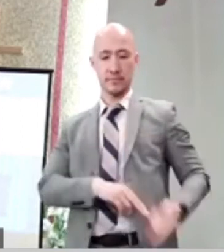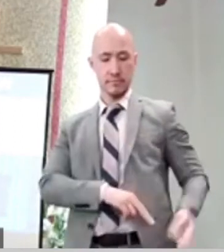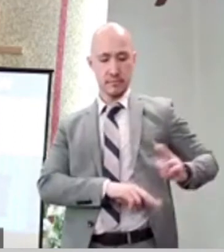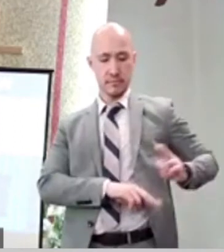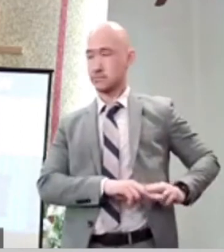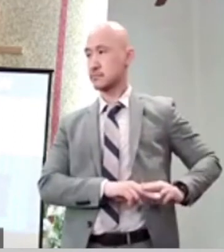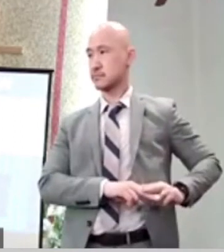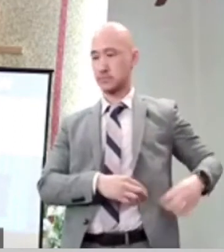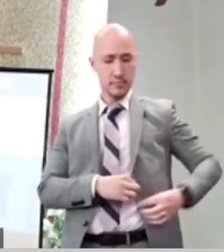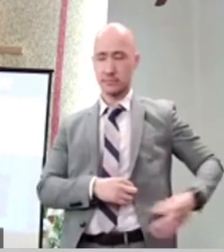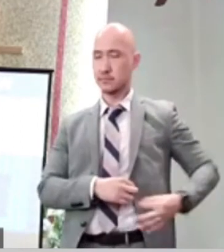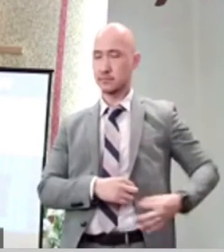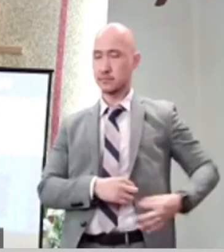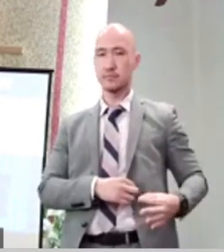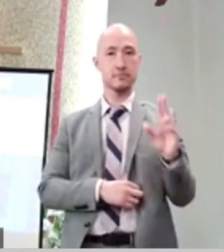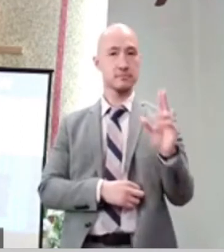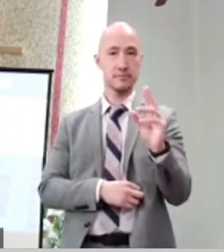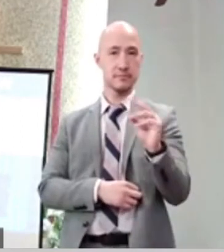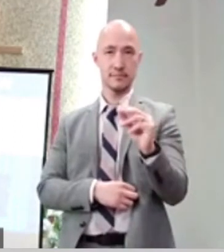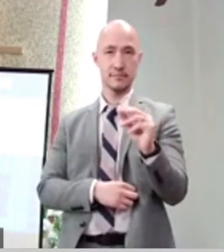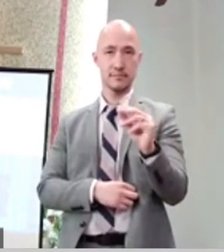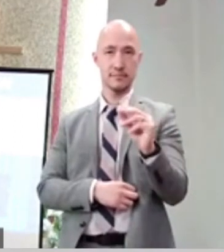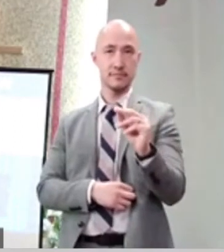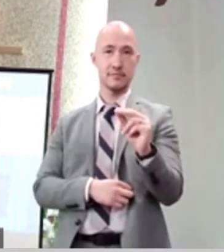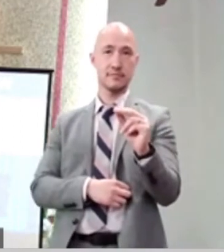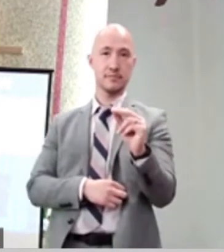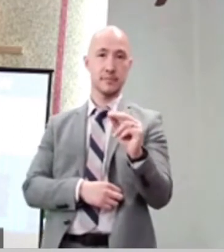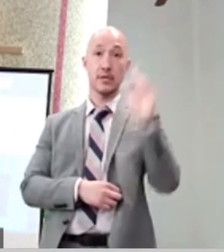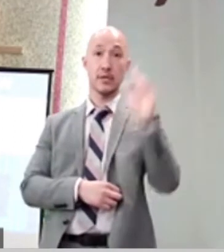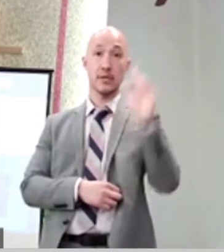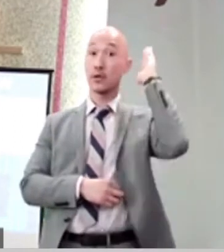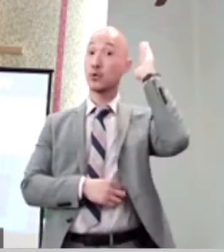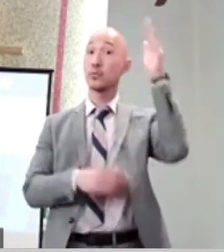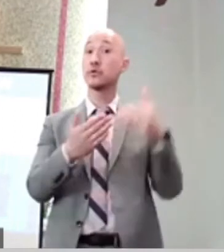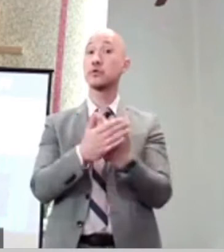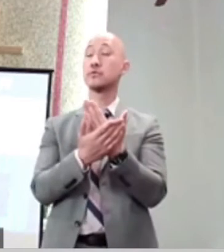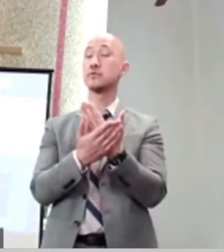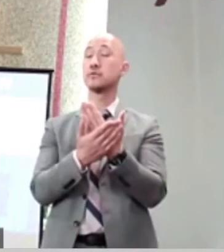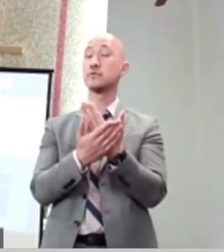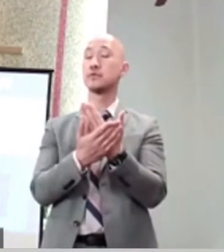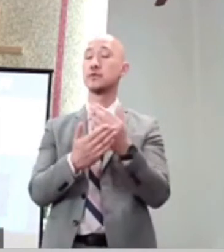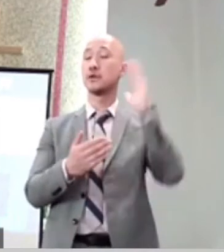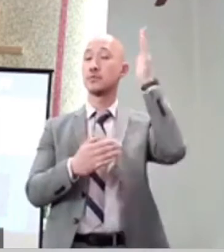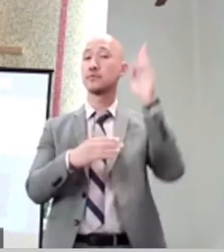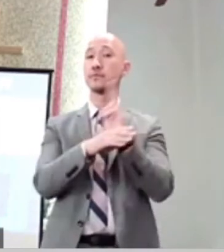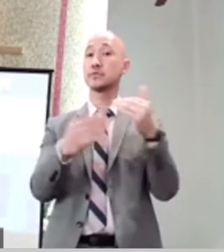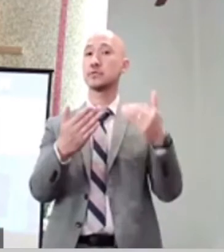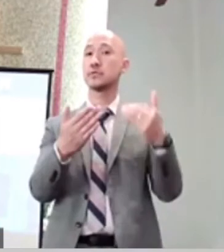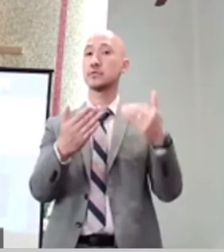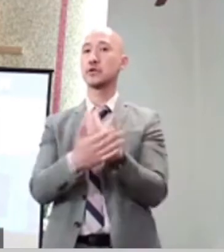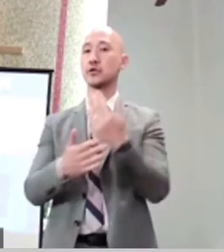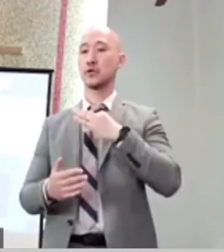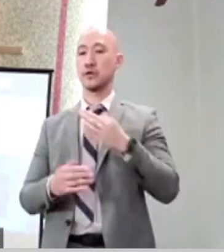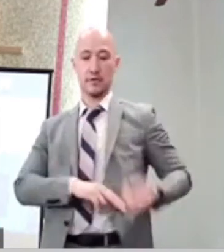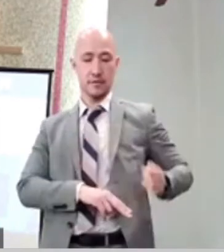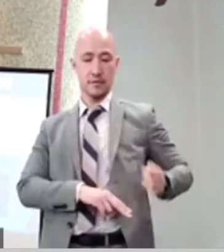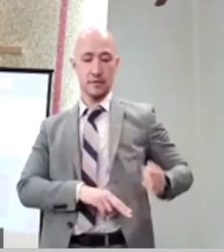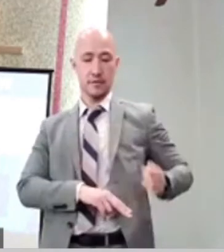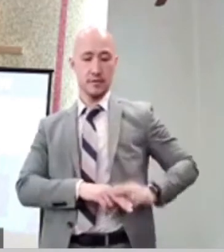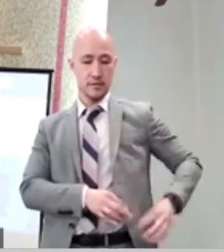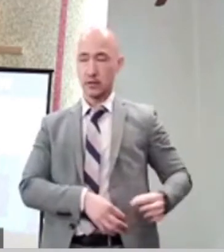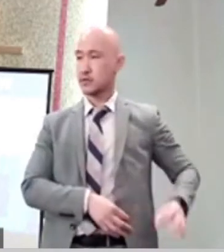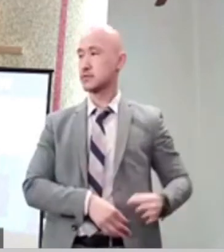old. So this is a bit of a parable that Jesus is using here. You don't patch something old with